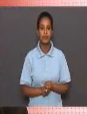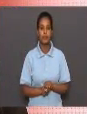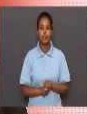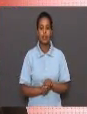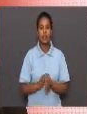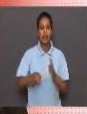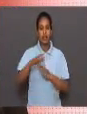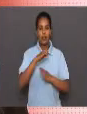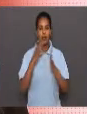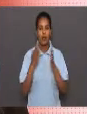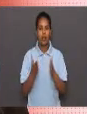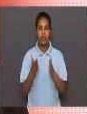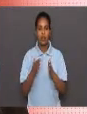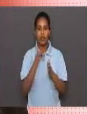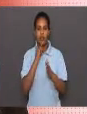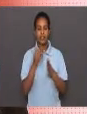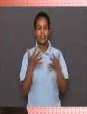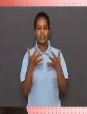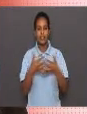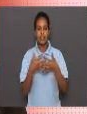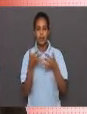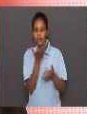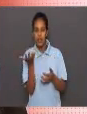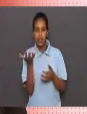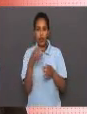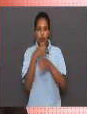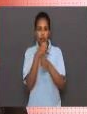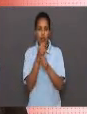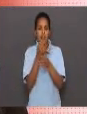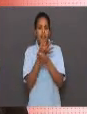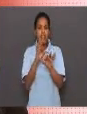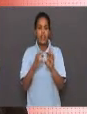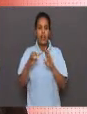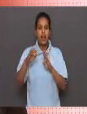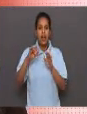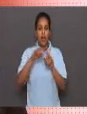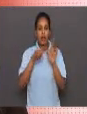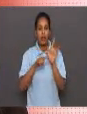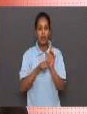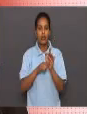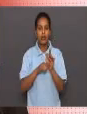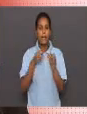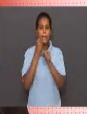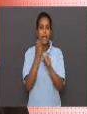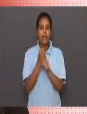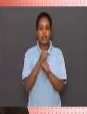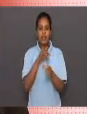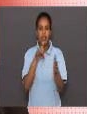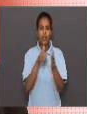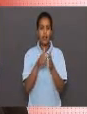An electrolyte is a substance containing free ions, making